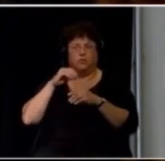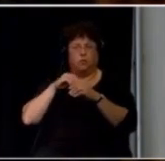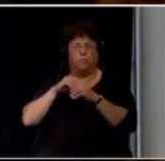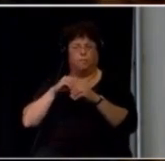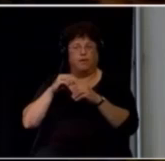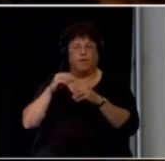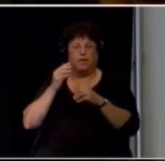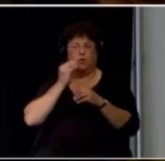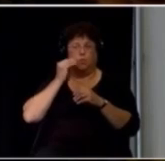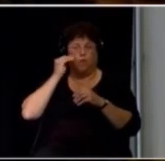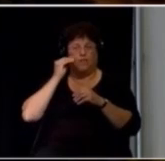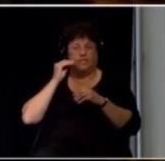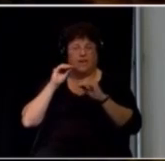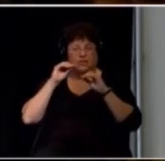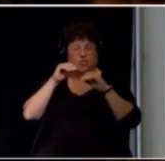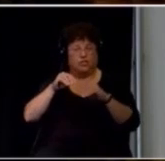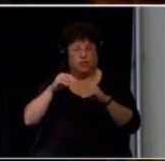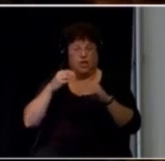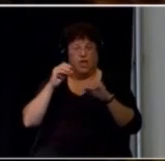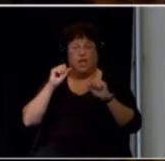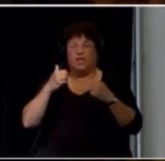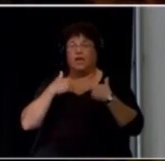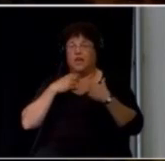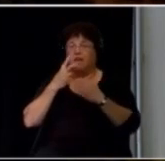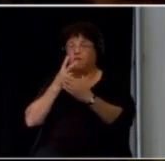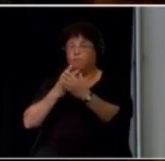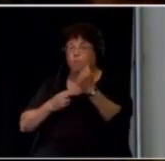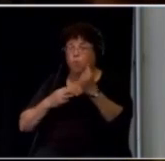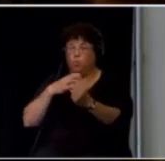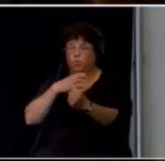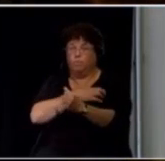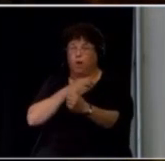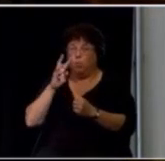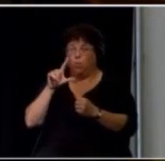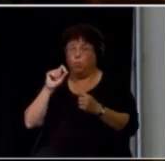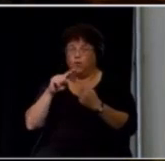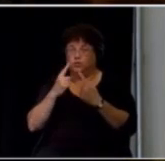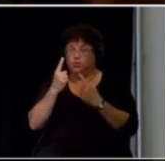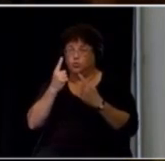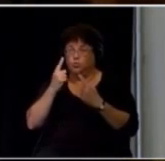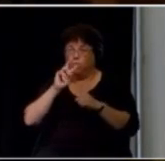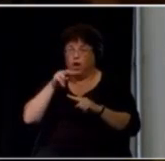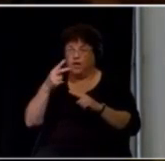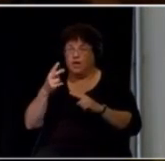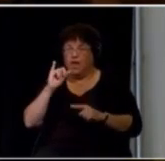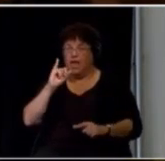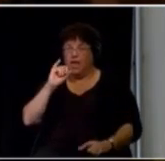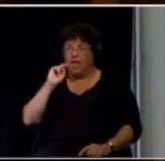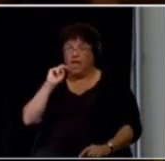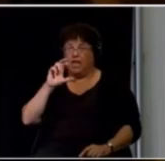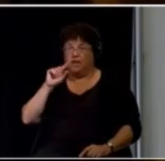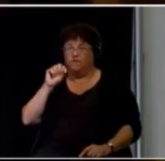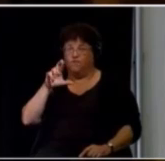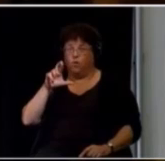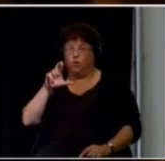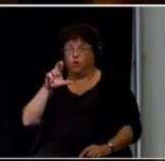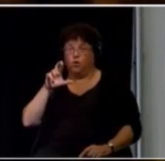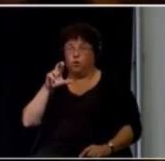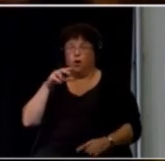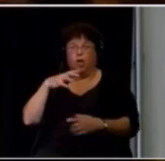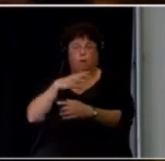installation, combine both types of Powerwalls to a single inverter. The Powerwall software can manage those, but